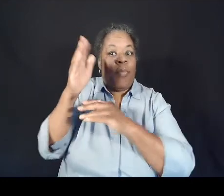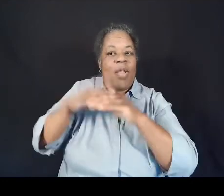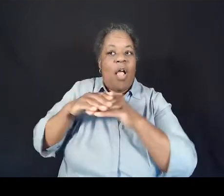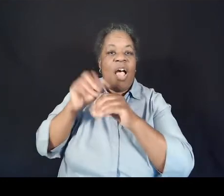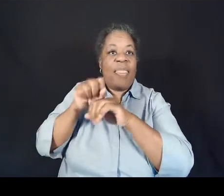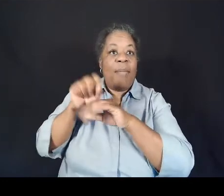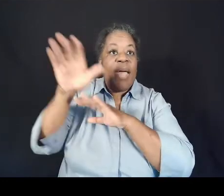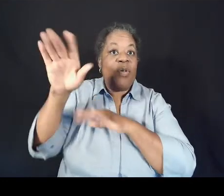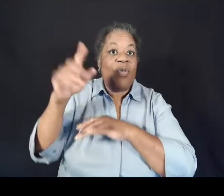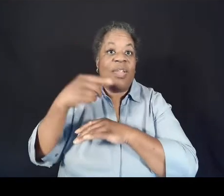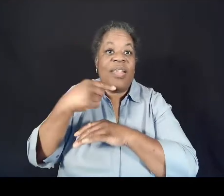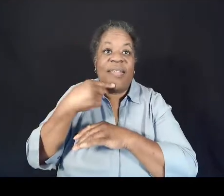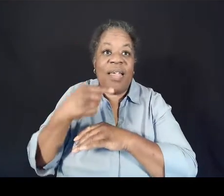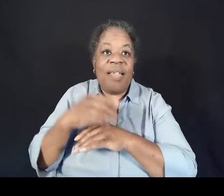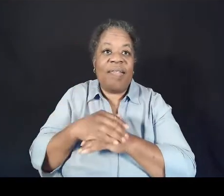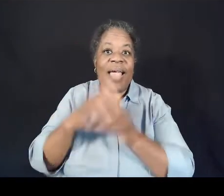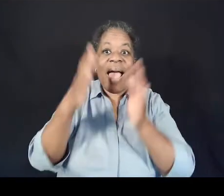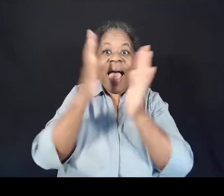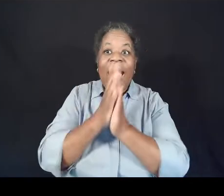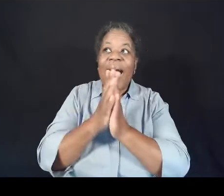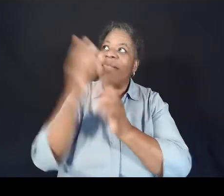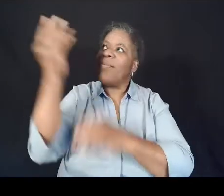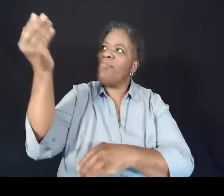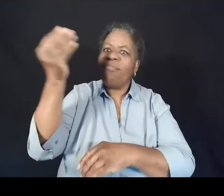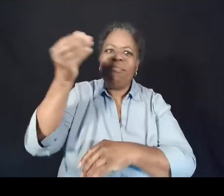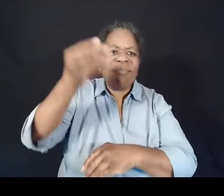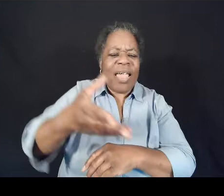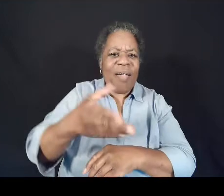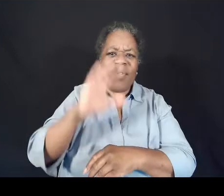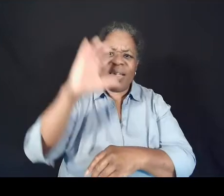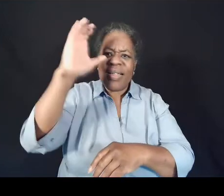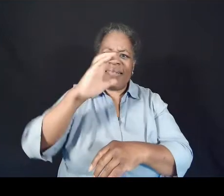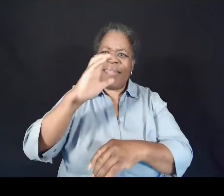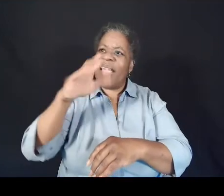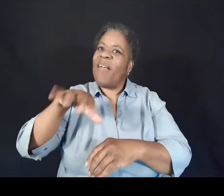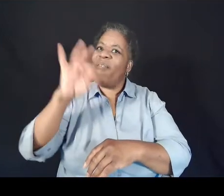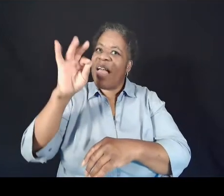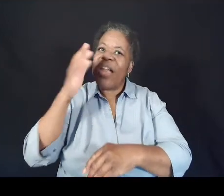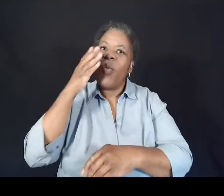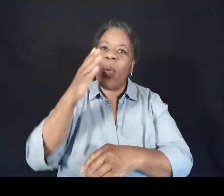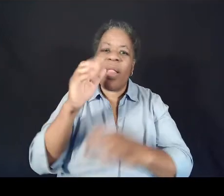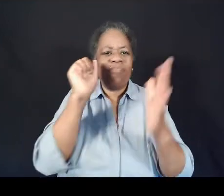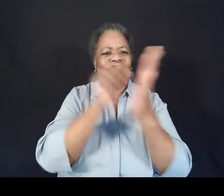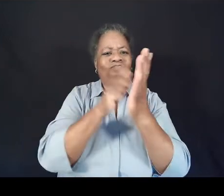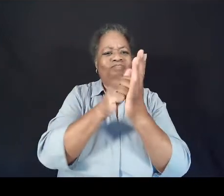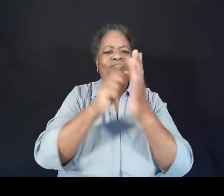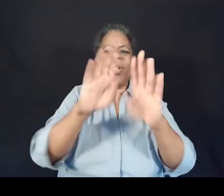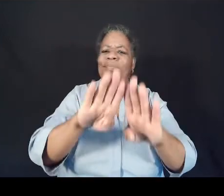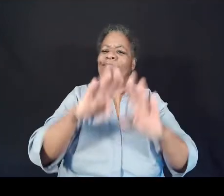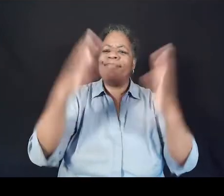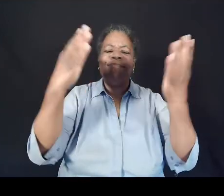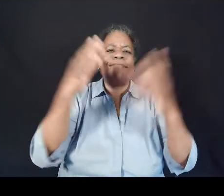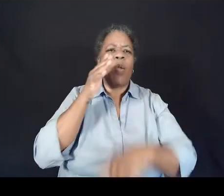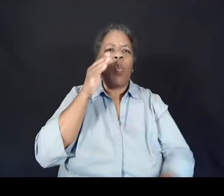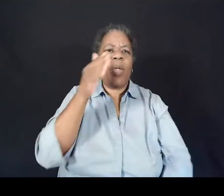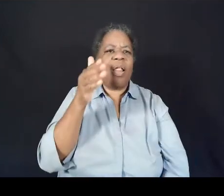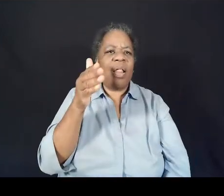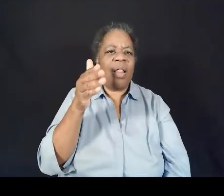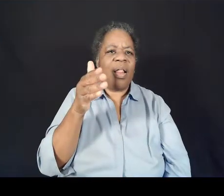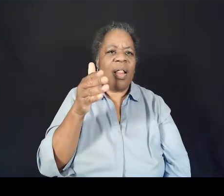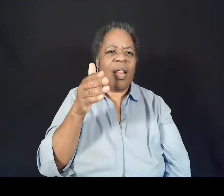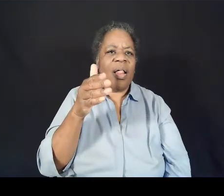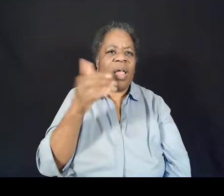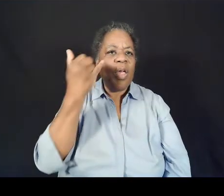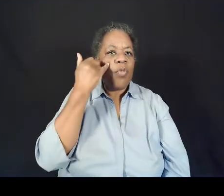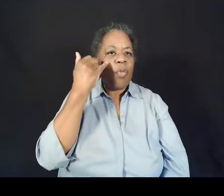Ask, and it will be given to you. Seek, and you will find. Knock, and the door will be opened to you. If you then,